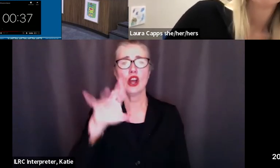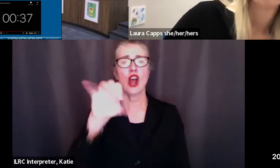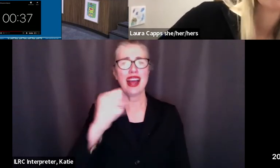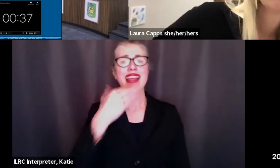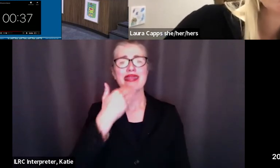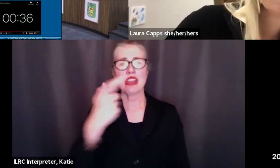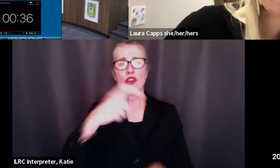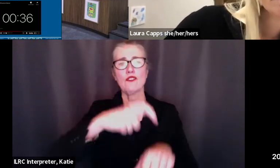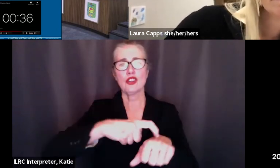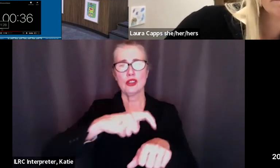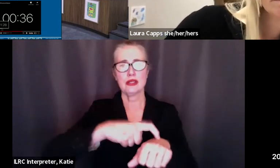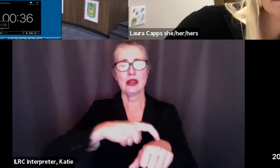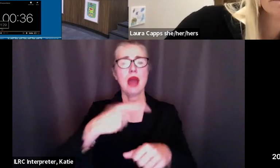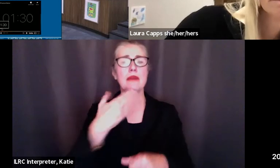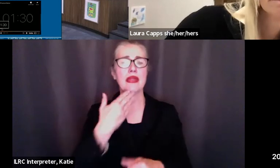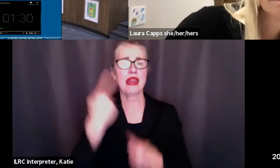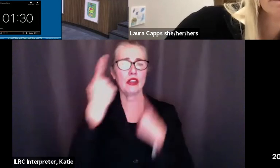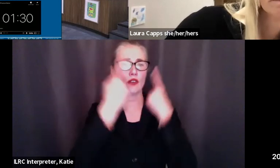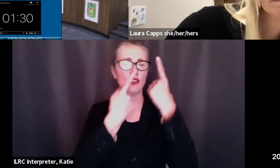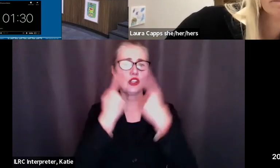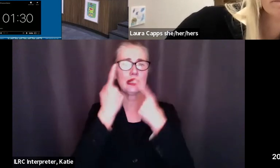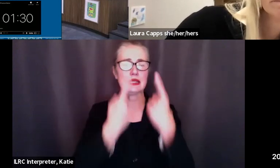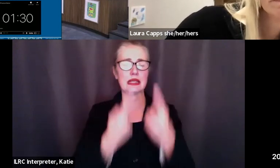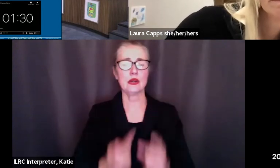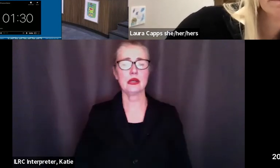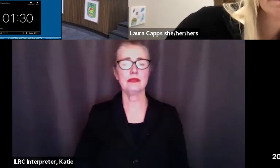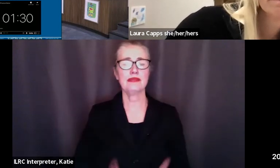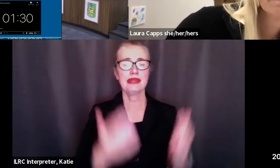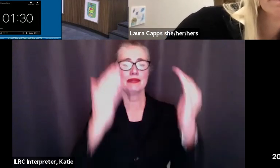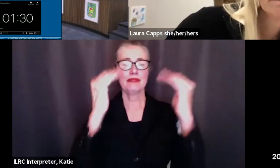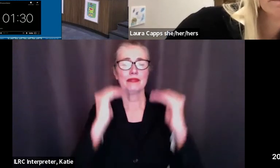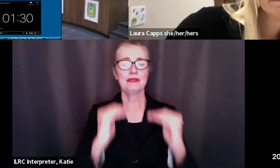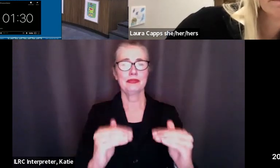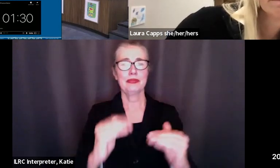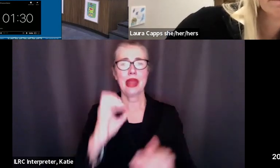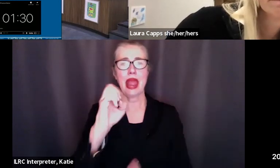consideration thank you next speaker is emily pineda